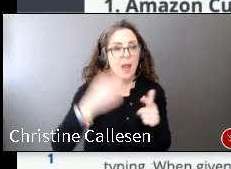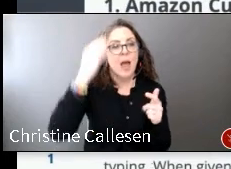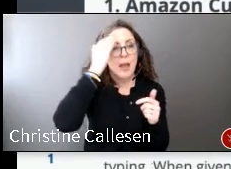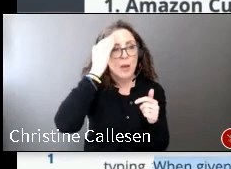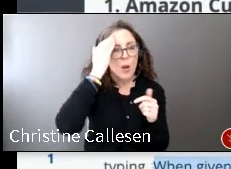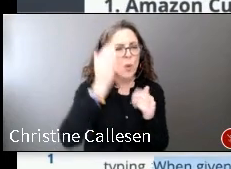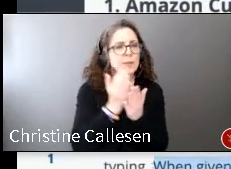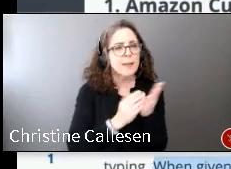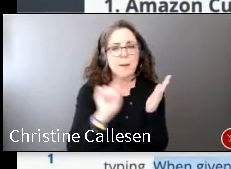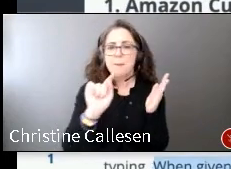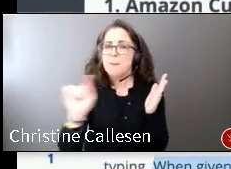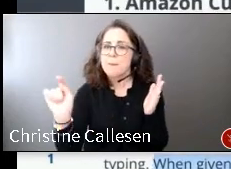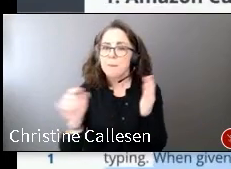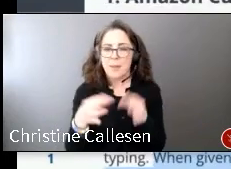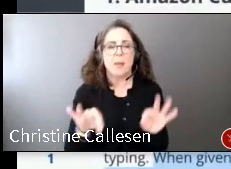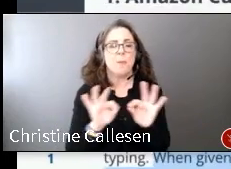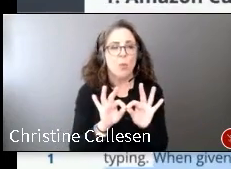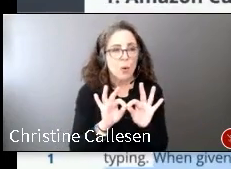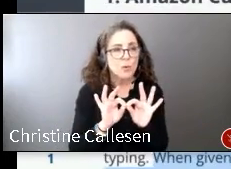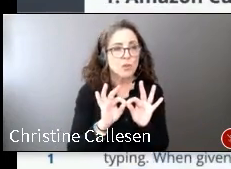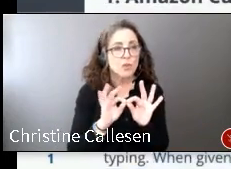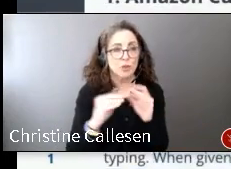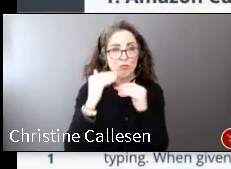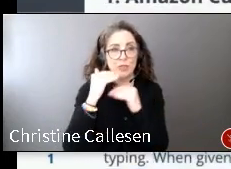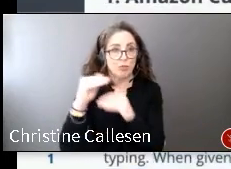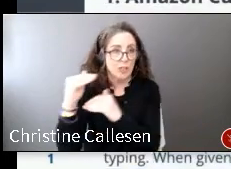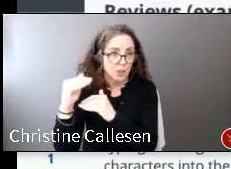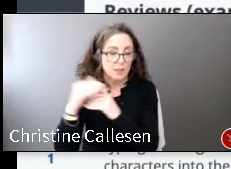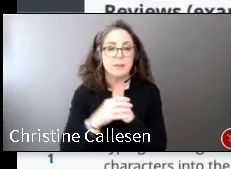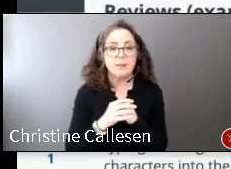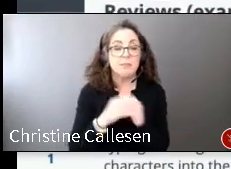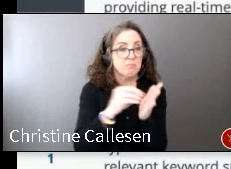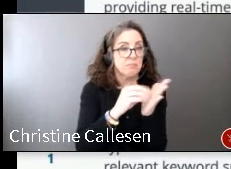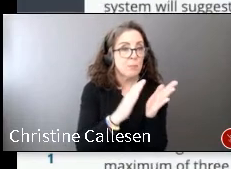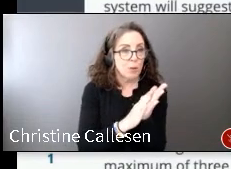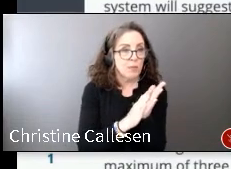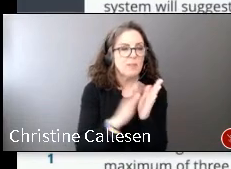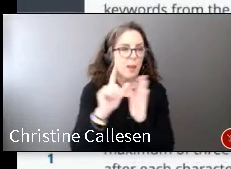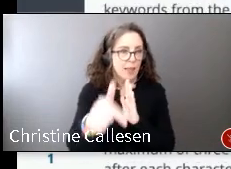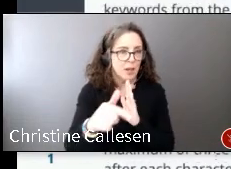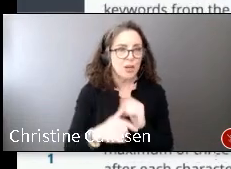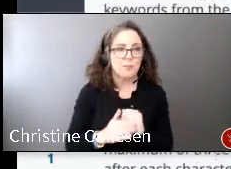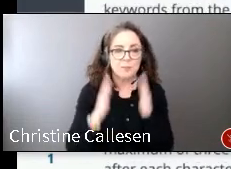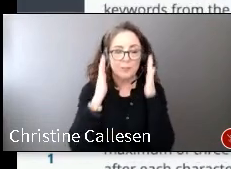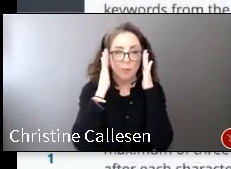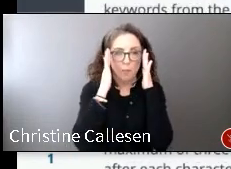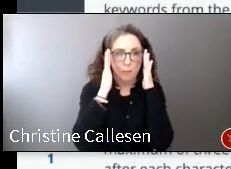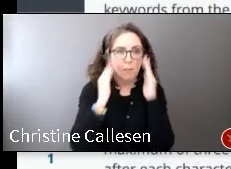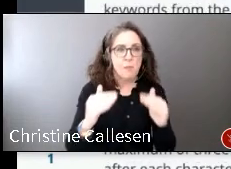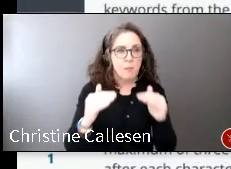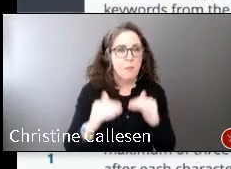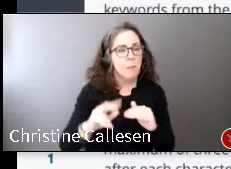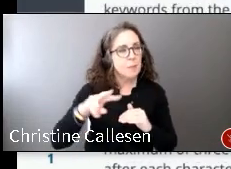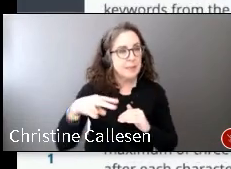some important restrictions here. I'll note them down later. And then let's go over the